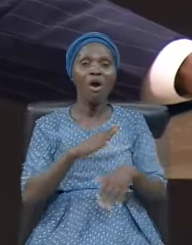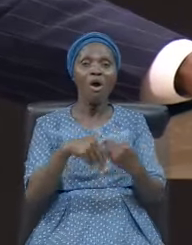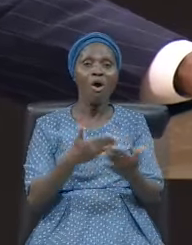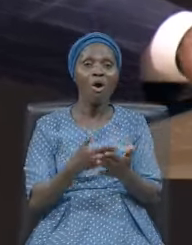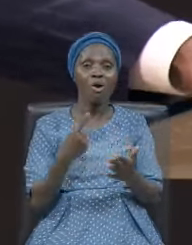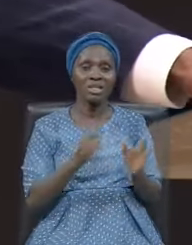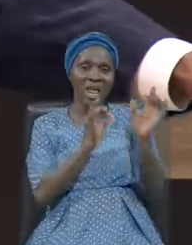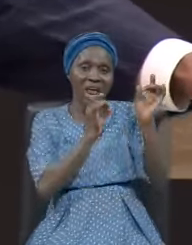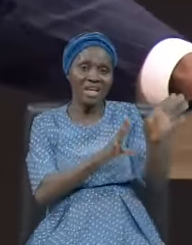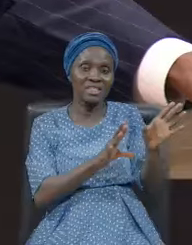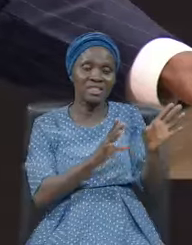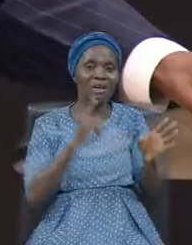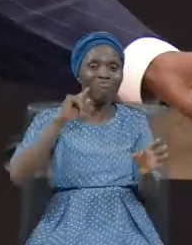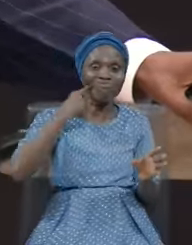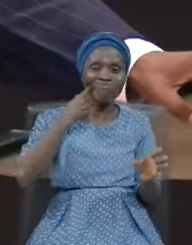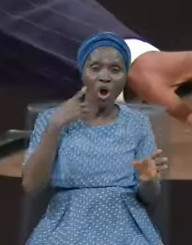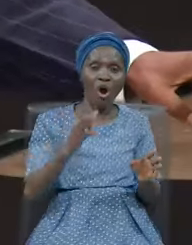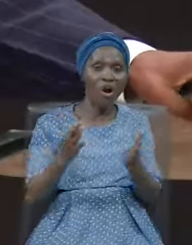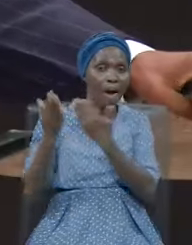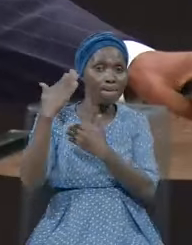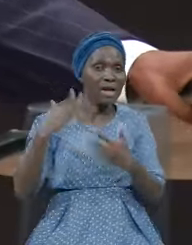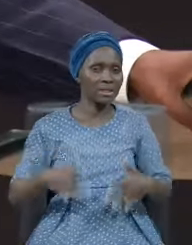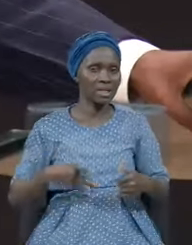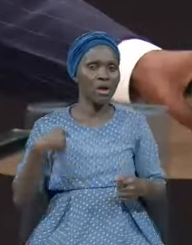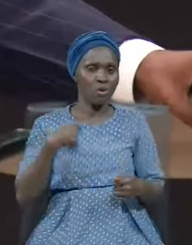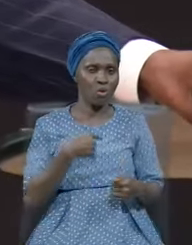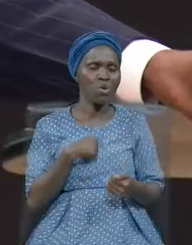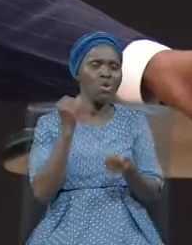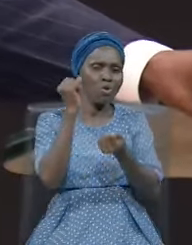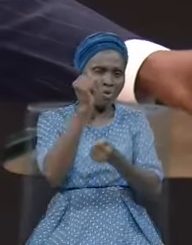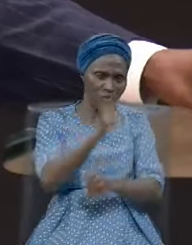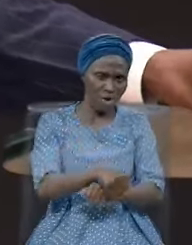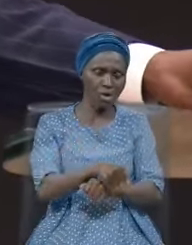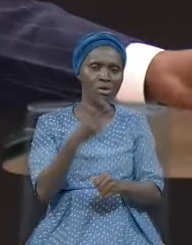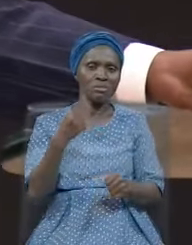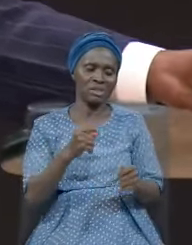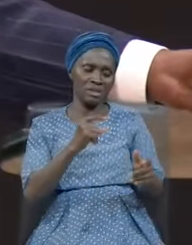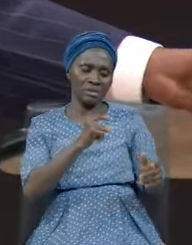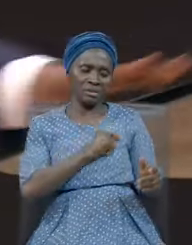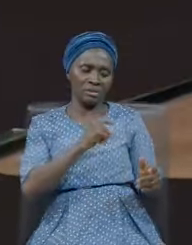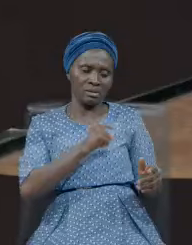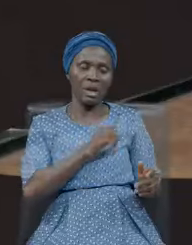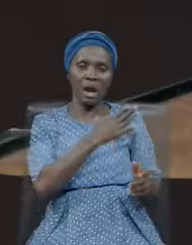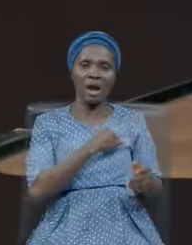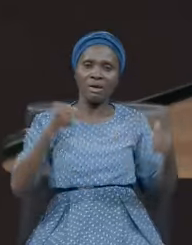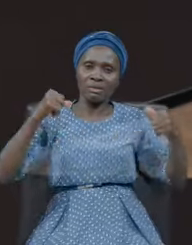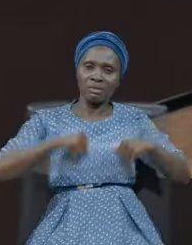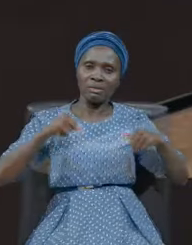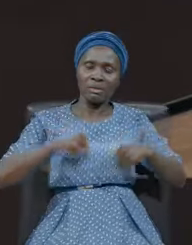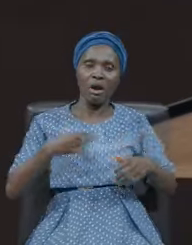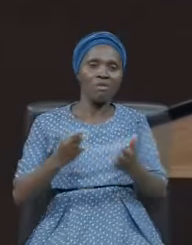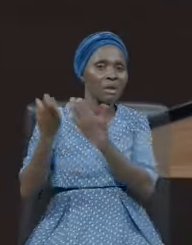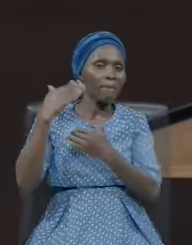the past life. We triumph over the guilt and the condemnation of the past